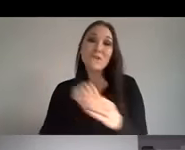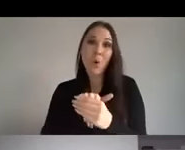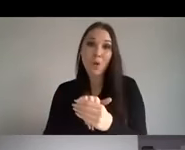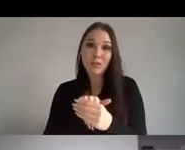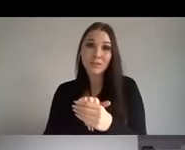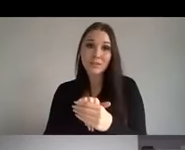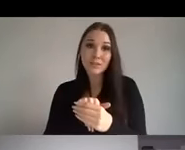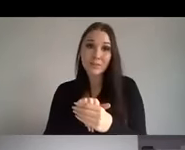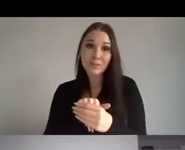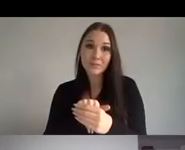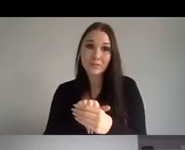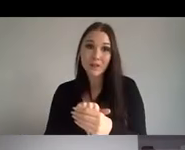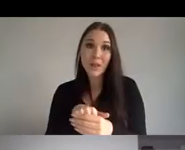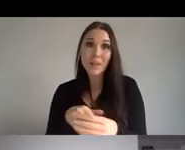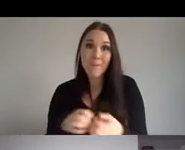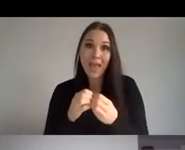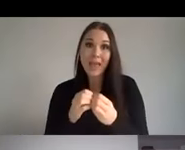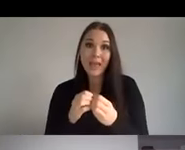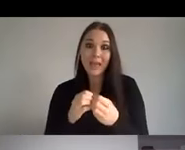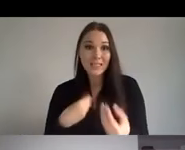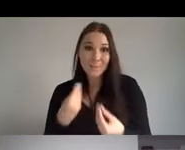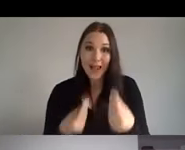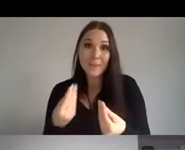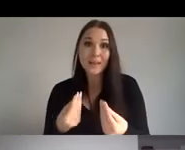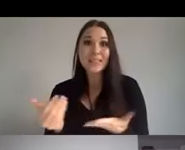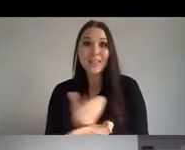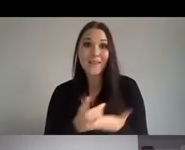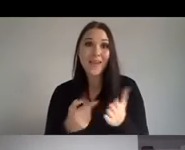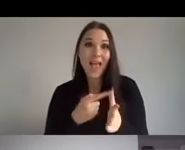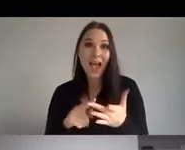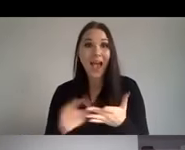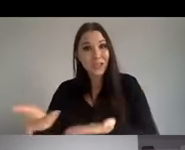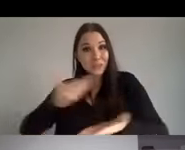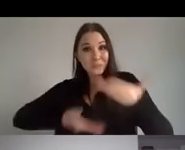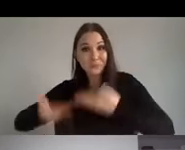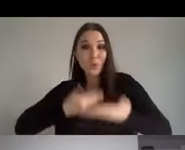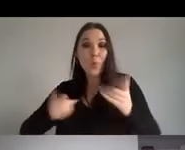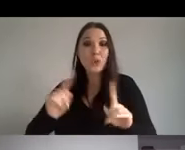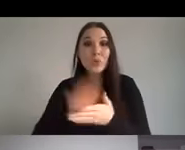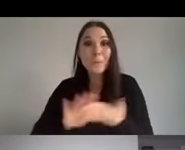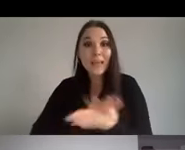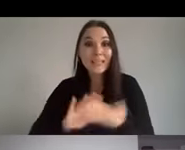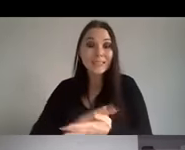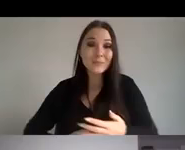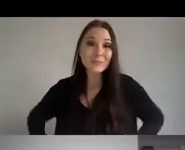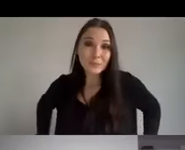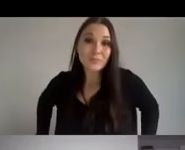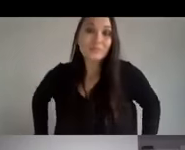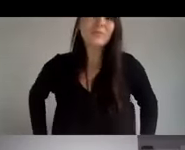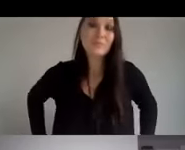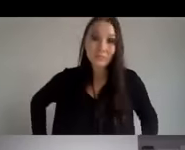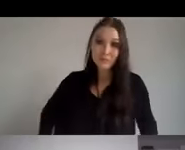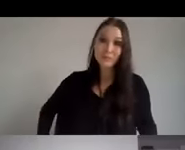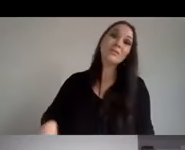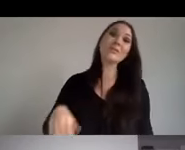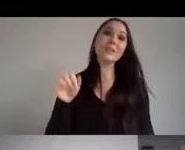explainable, safe AI. Do you want to kind of elaborate on that a little bit more, and what you mean? Yeah, I guess